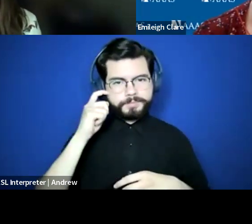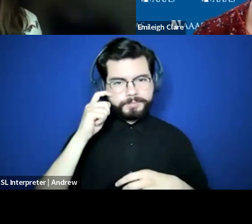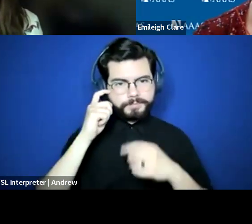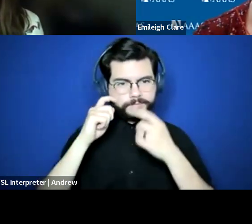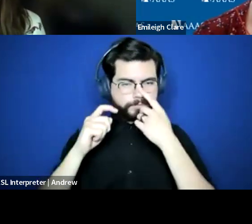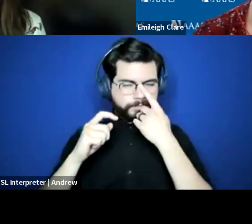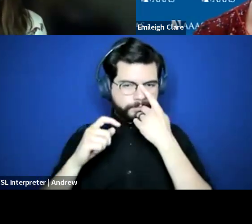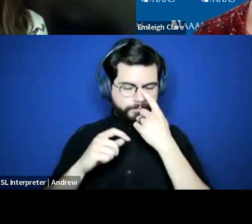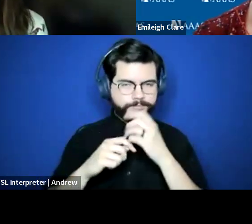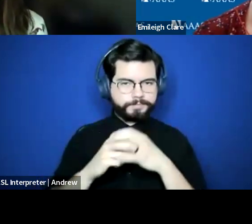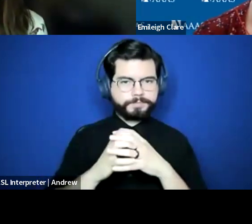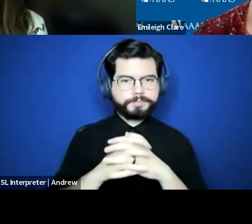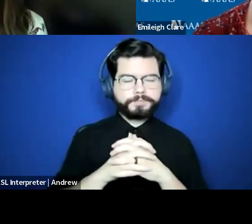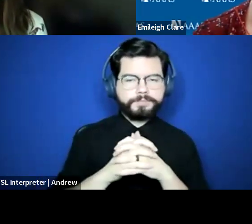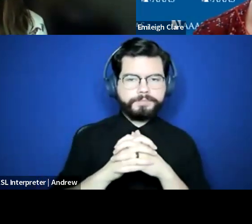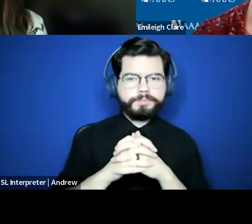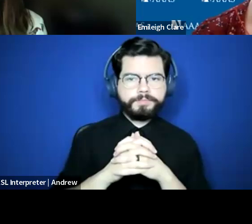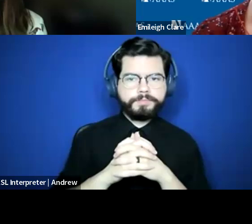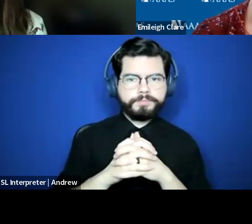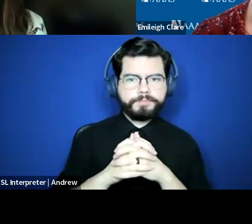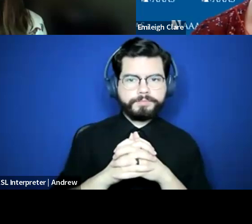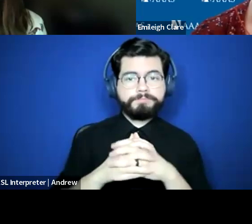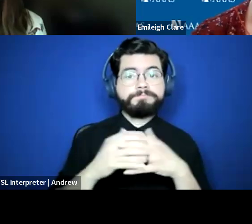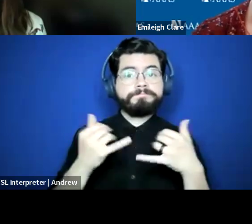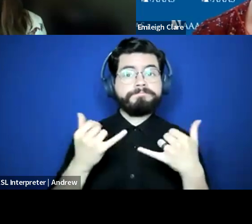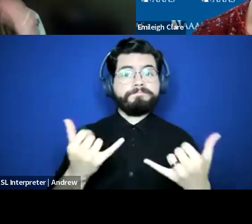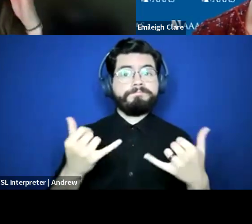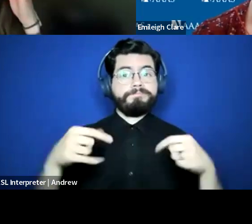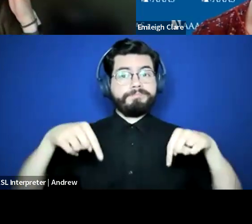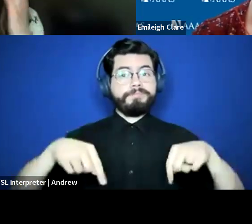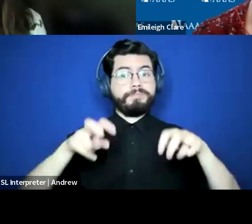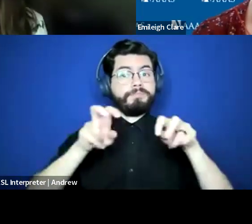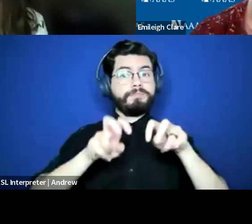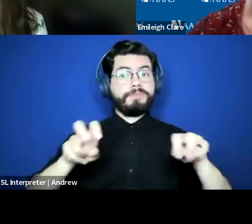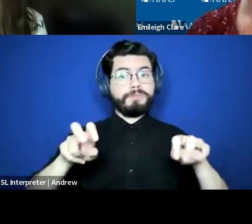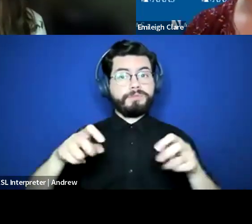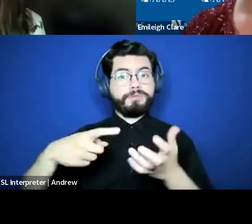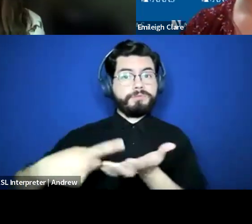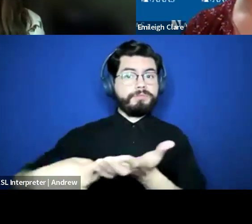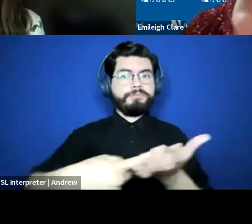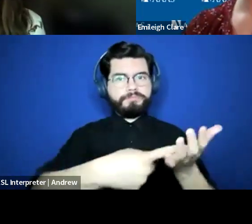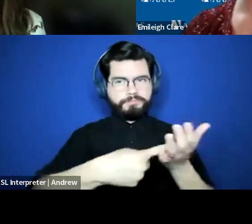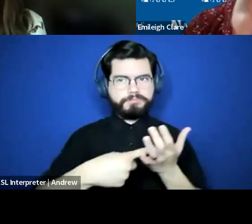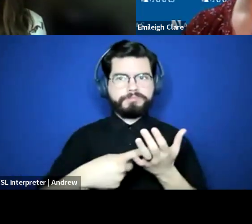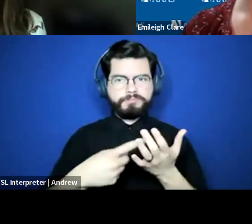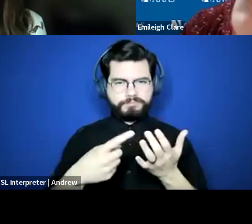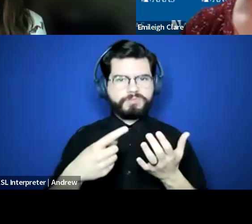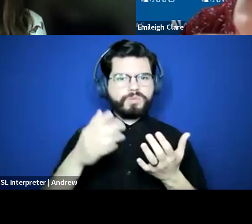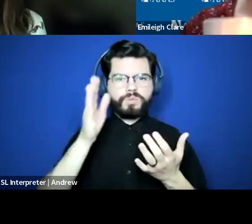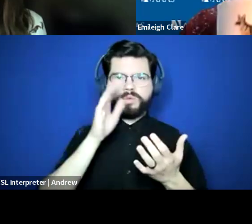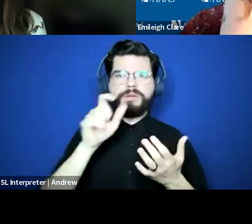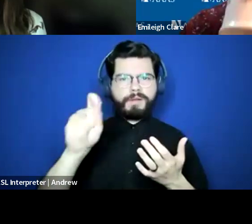So to get into our moderated panel discussion, I want to just start off with a question for each of